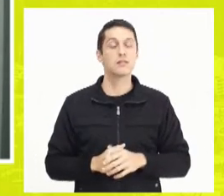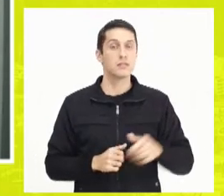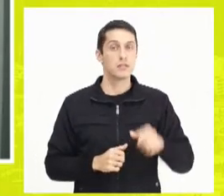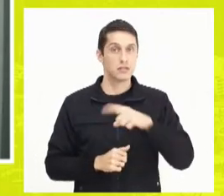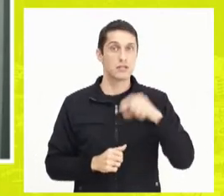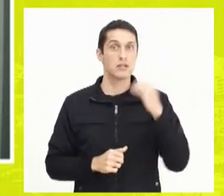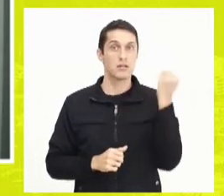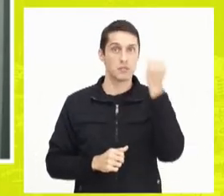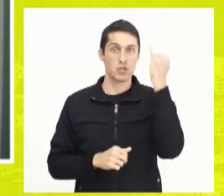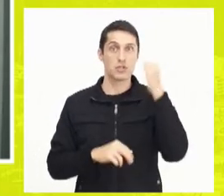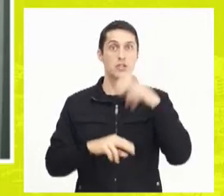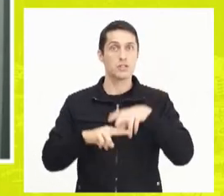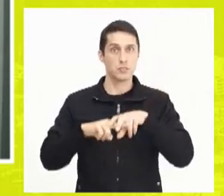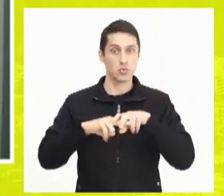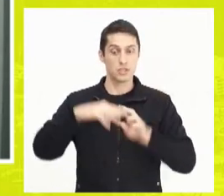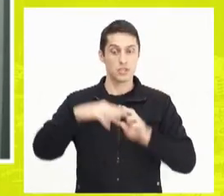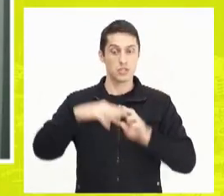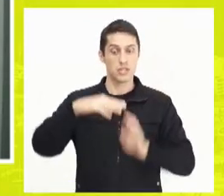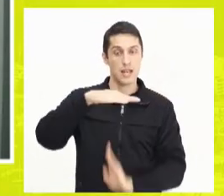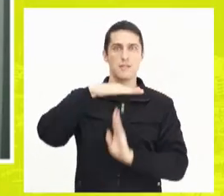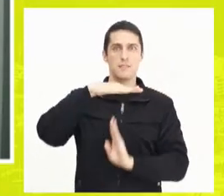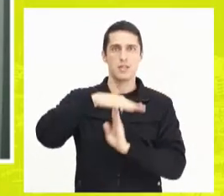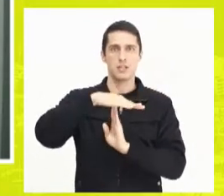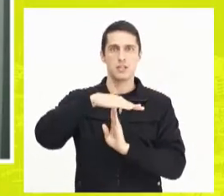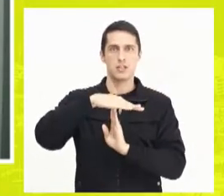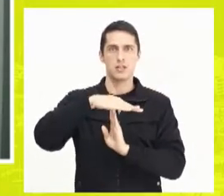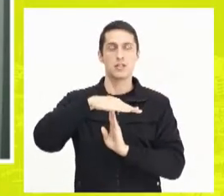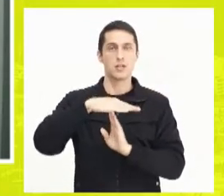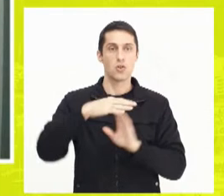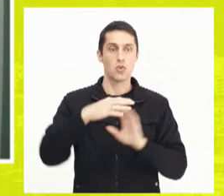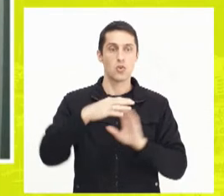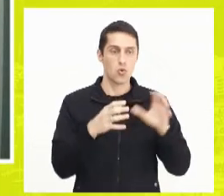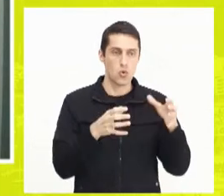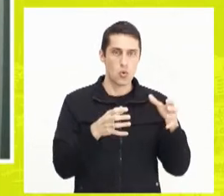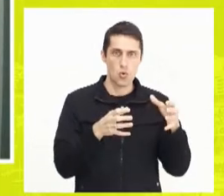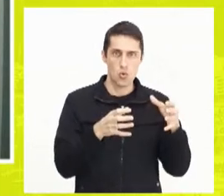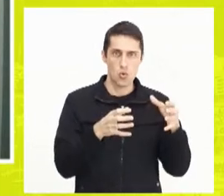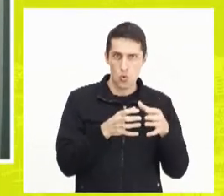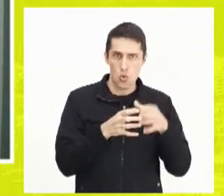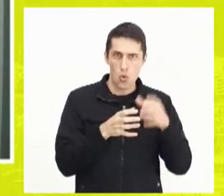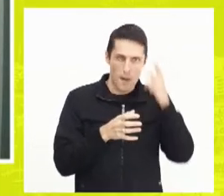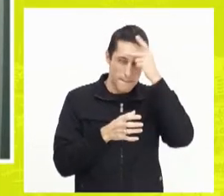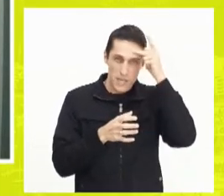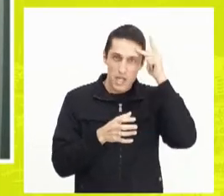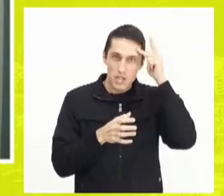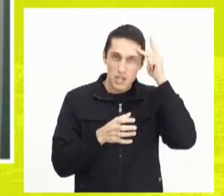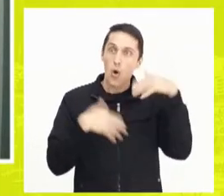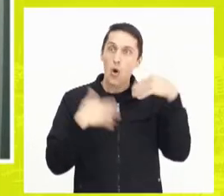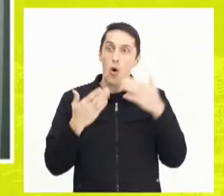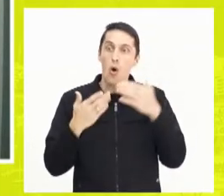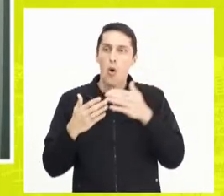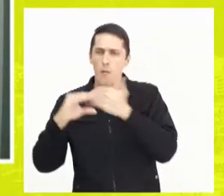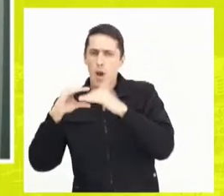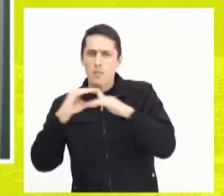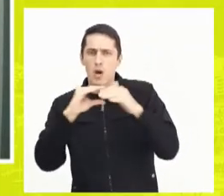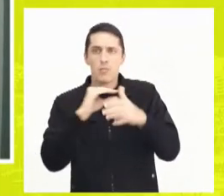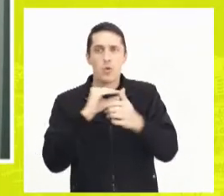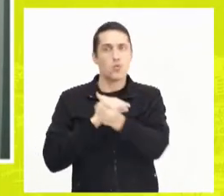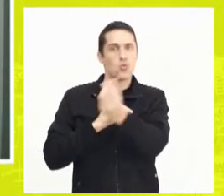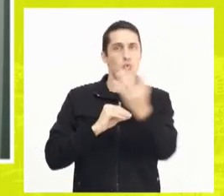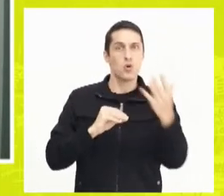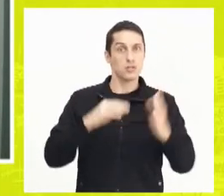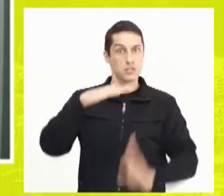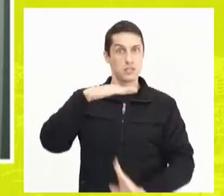and it's important to limit the number of people that those messages can